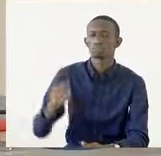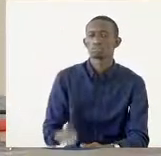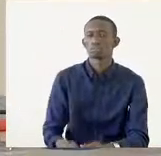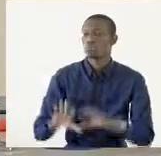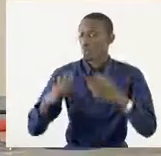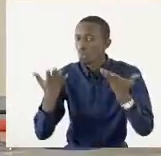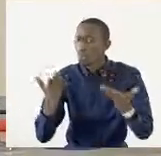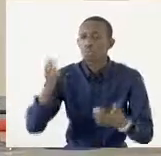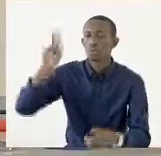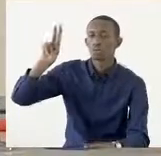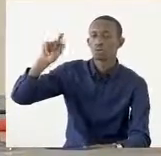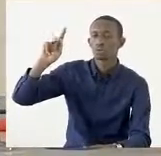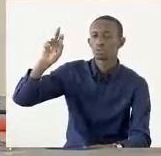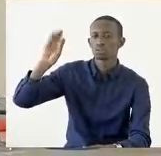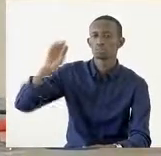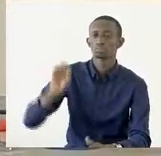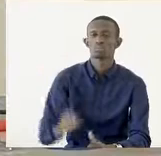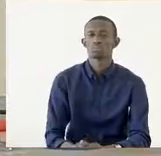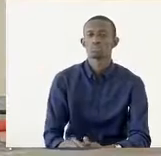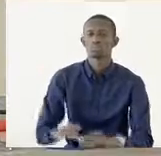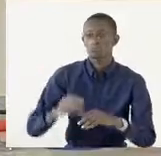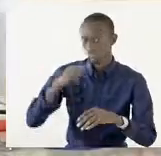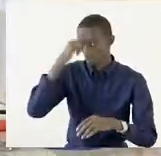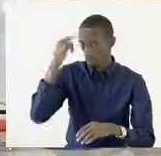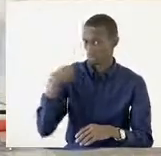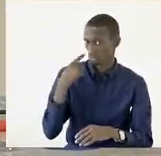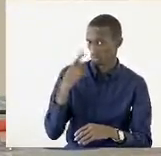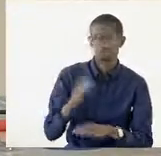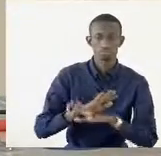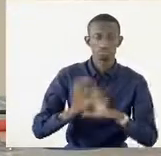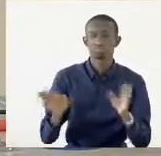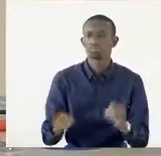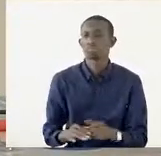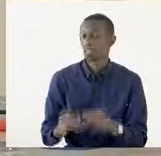ketone. Because we have seen that if it is